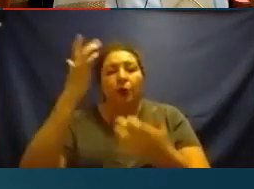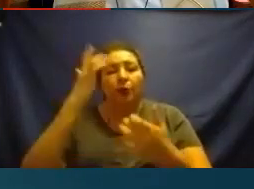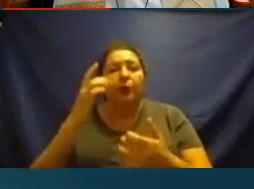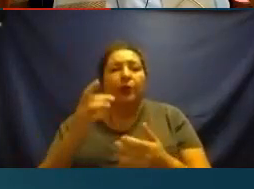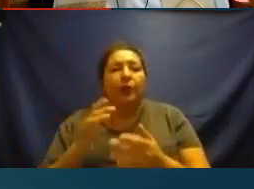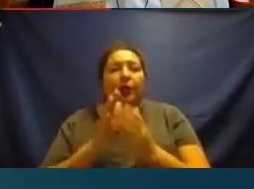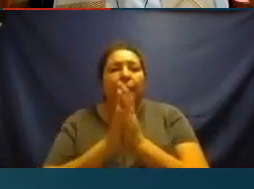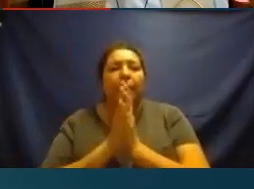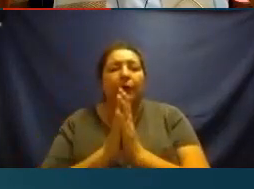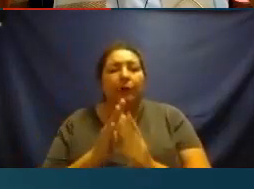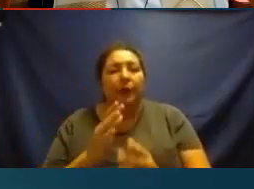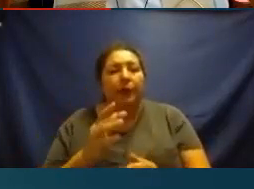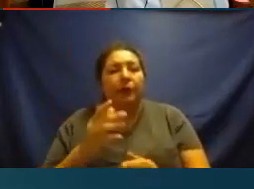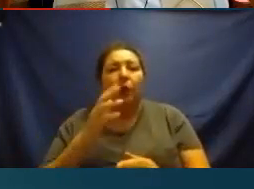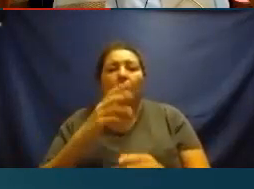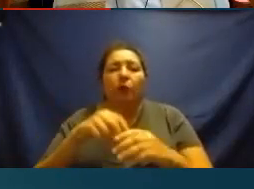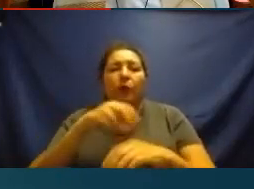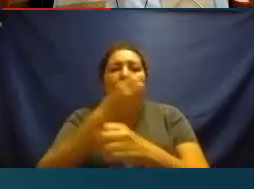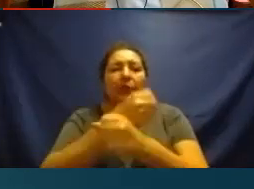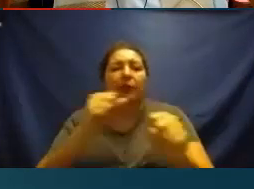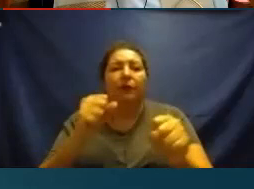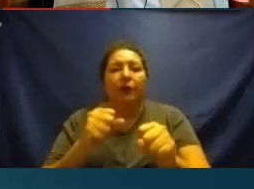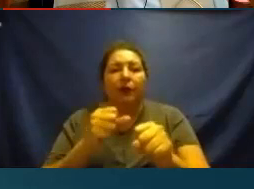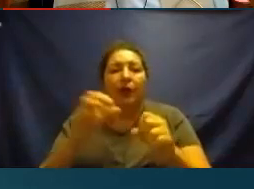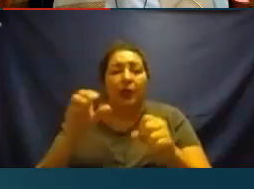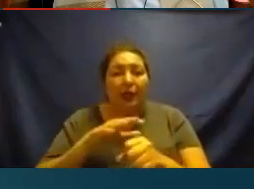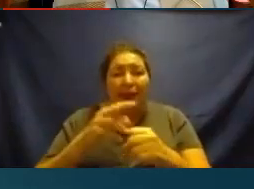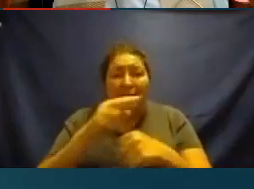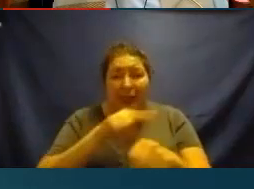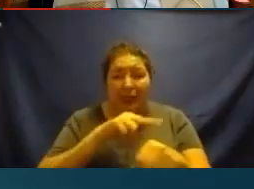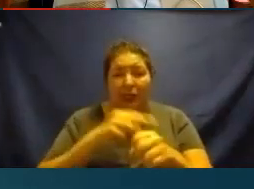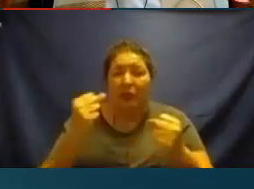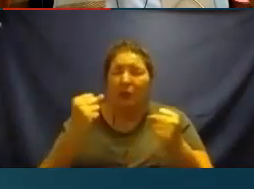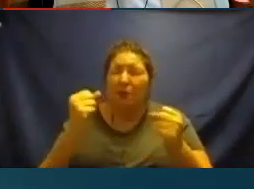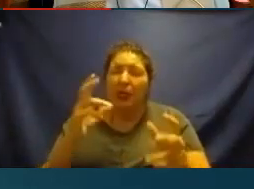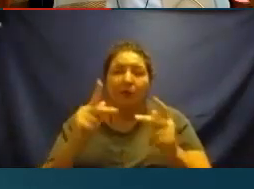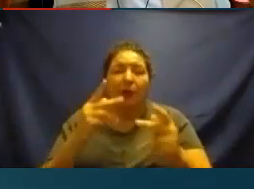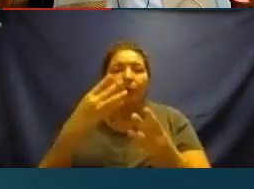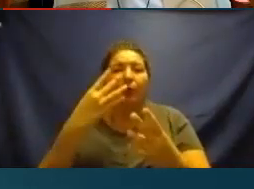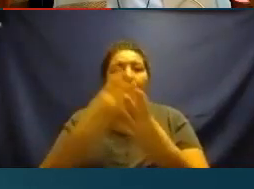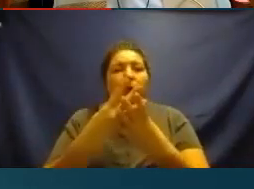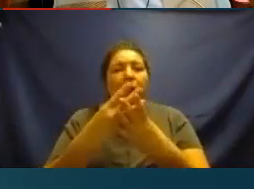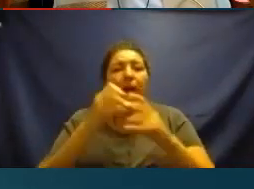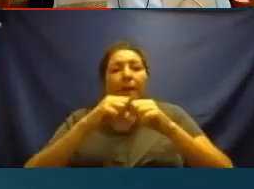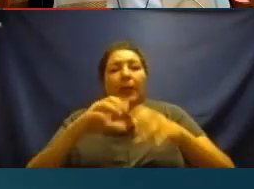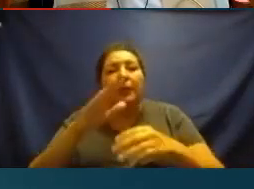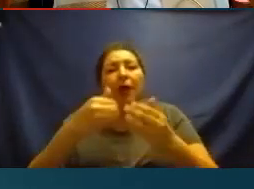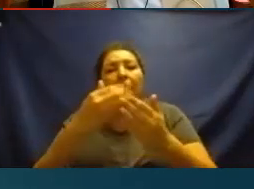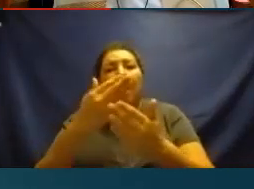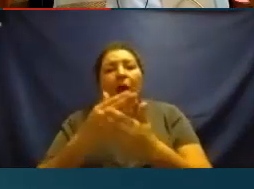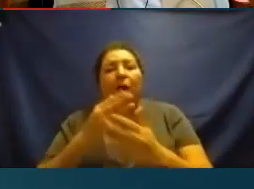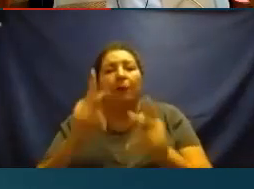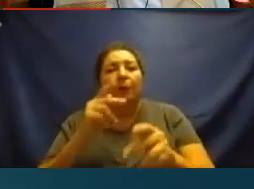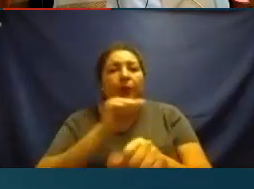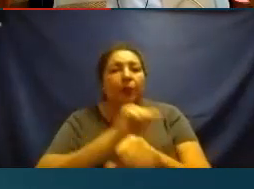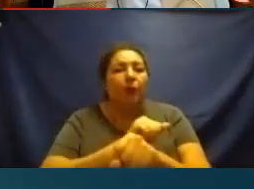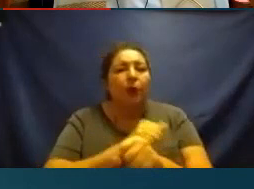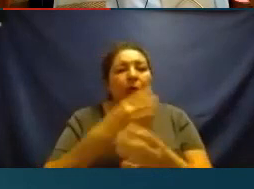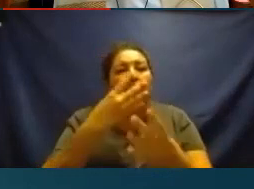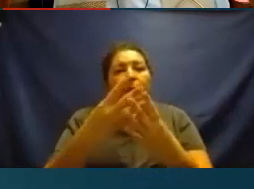O risen Savior, across our nation there are so many imprisoned. Bless all prison workers that they may be